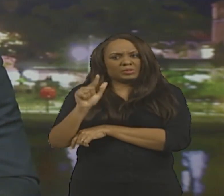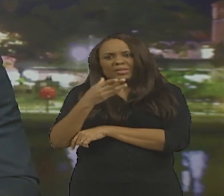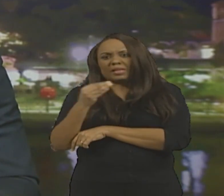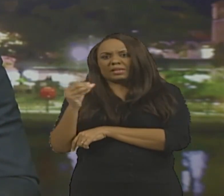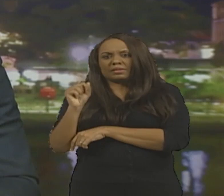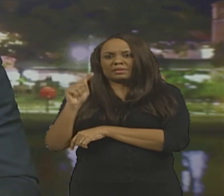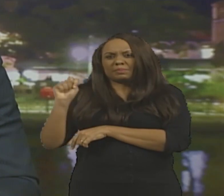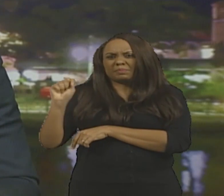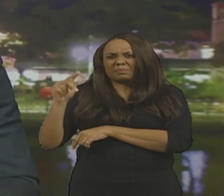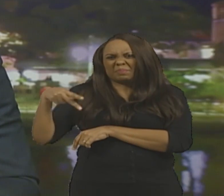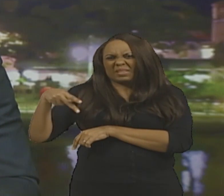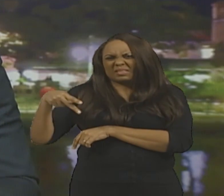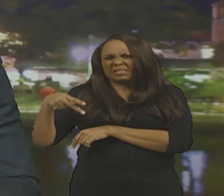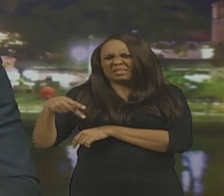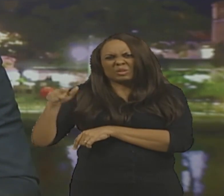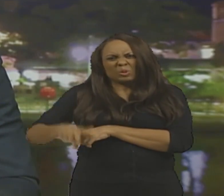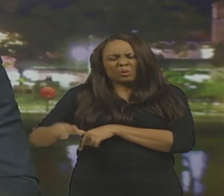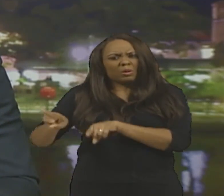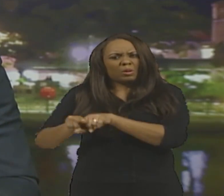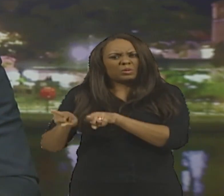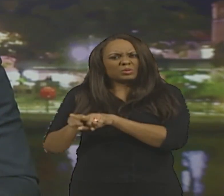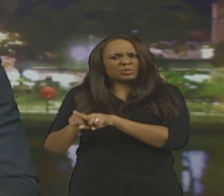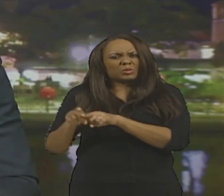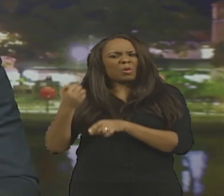water pressure or dry taps.